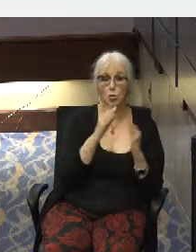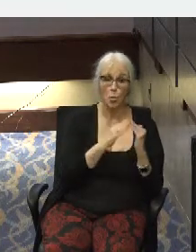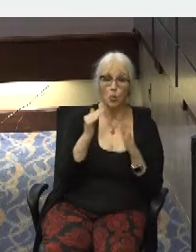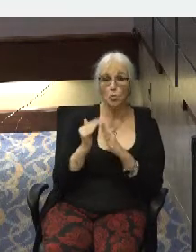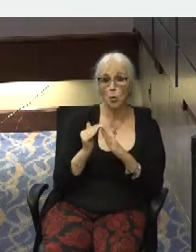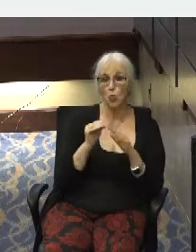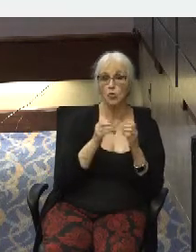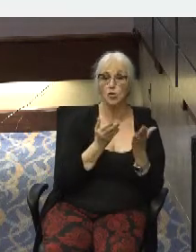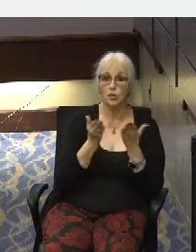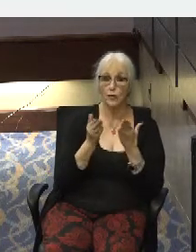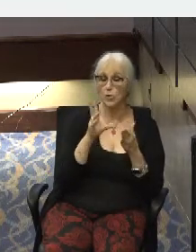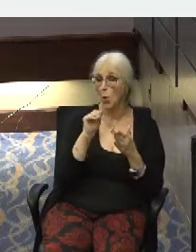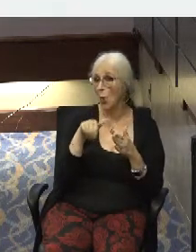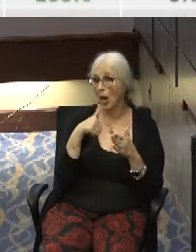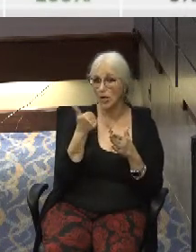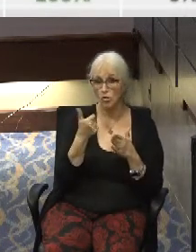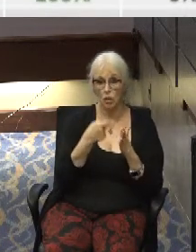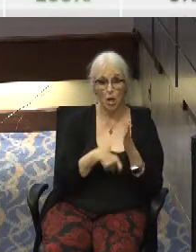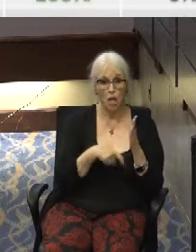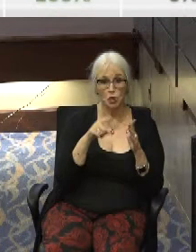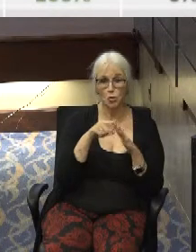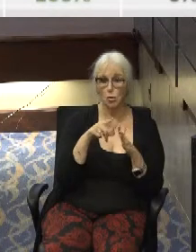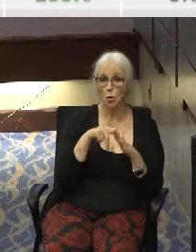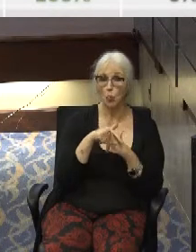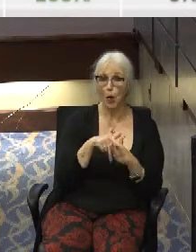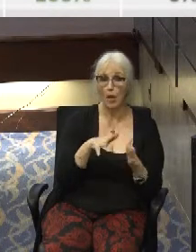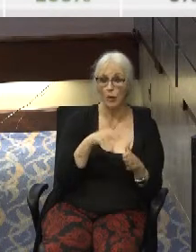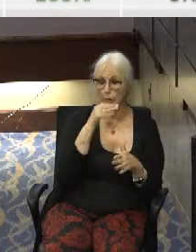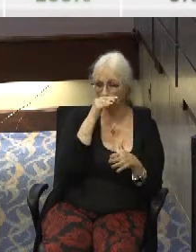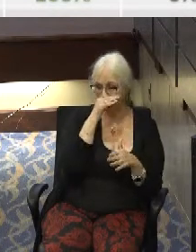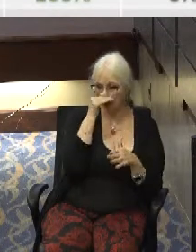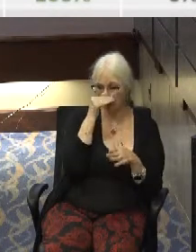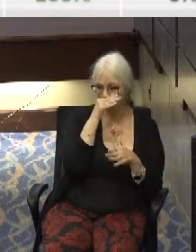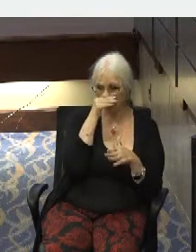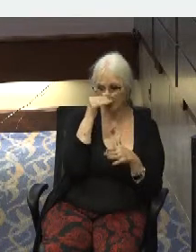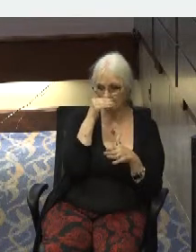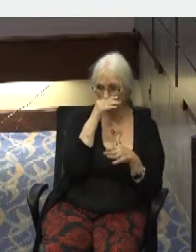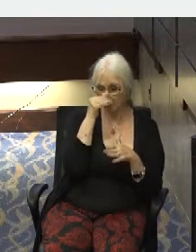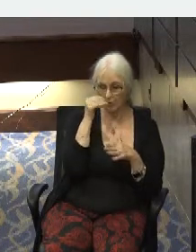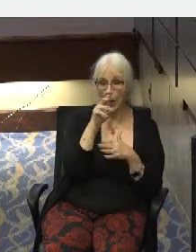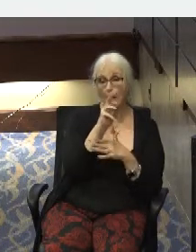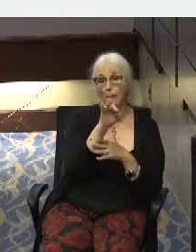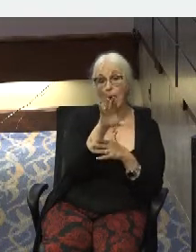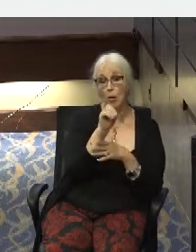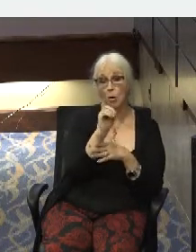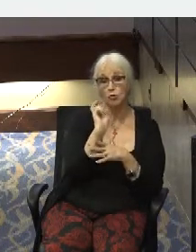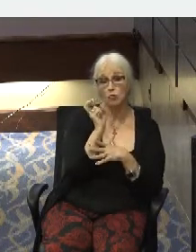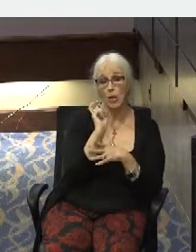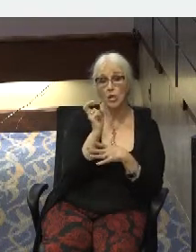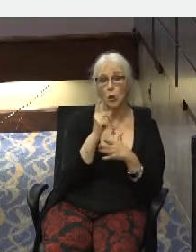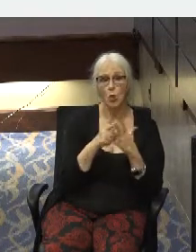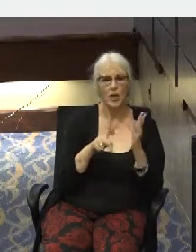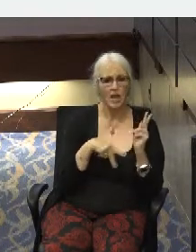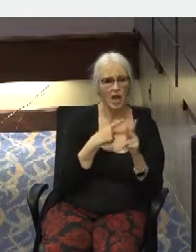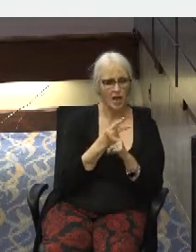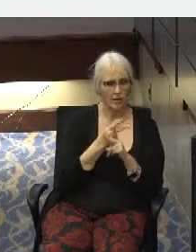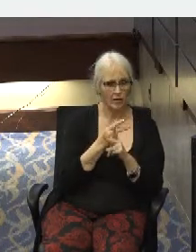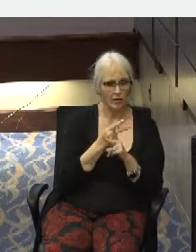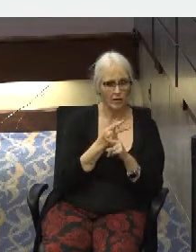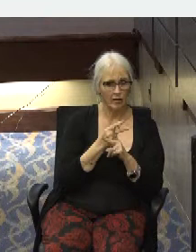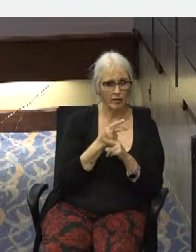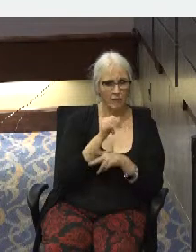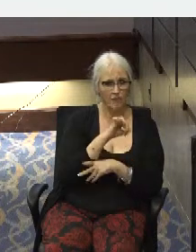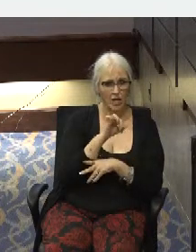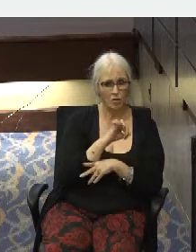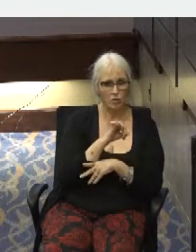no additional cost to the rider. Quick question. So when we talk about microtransit, what kind of vehicles are we talking about typically?